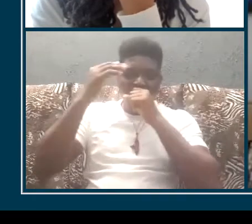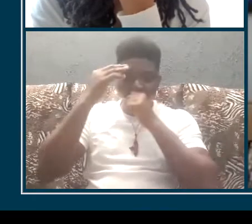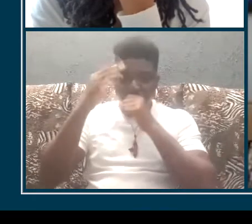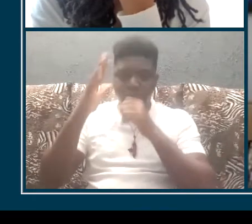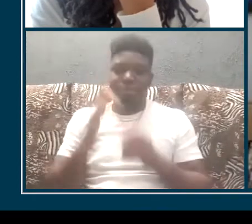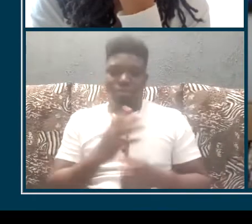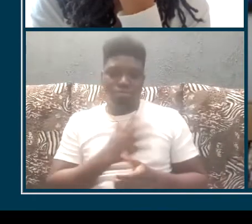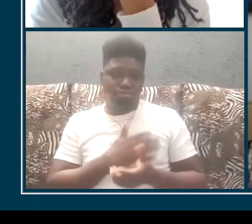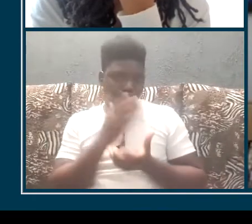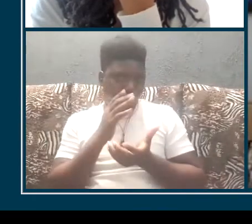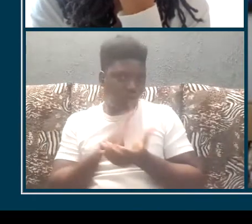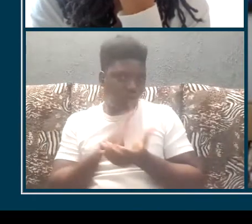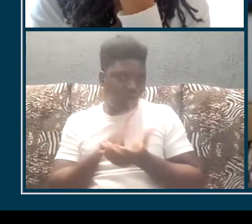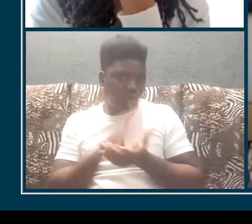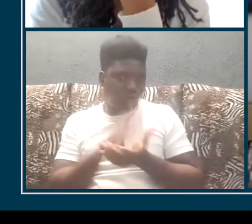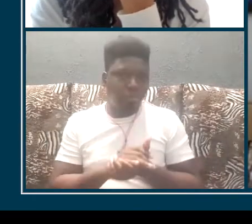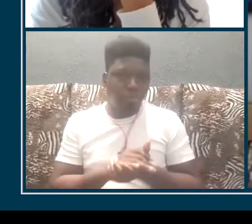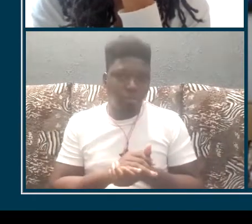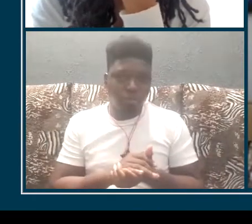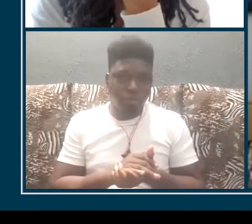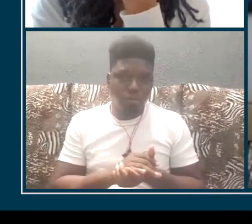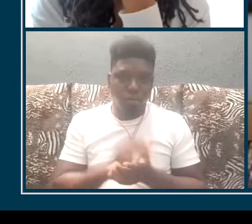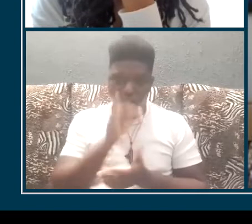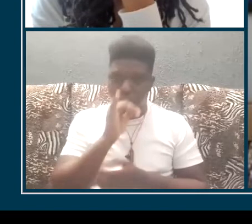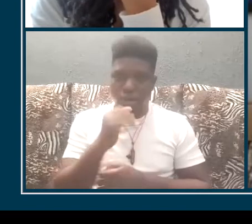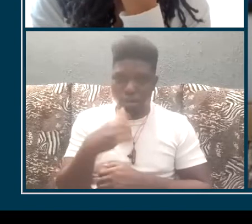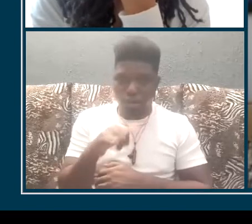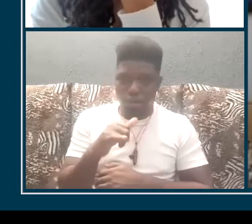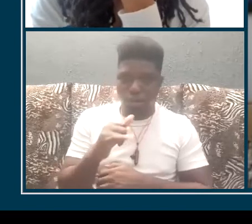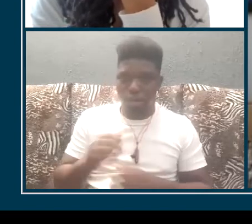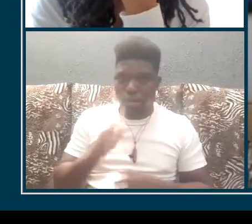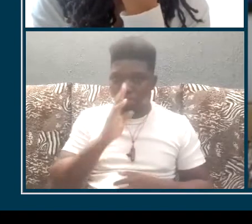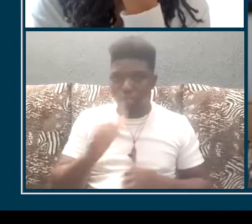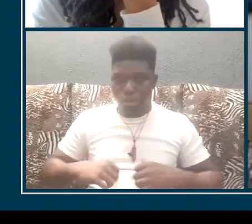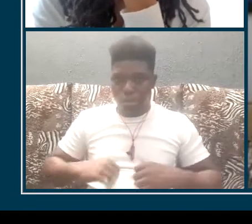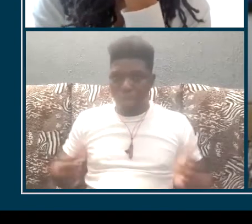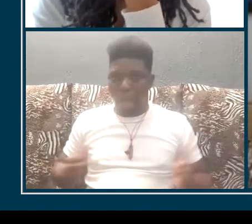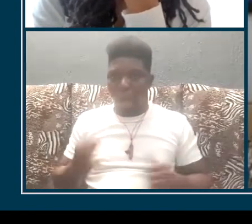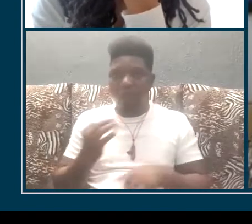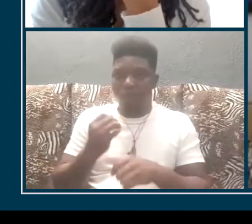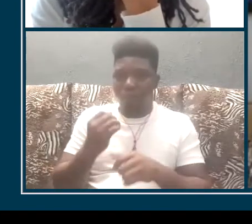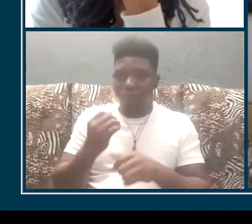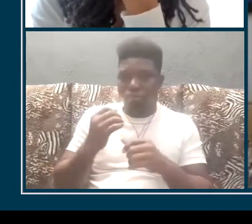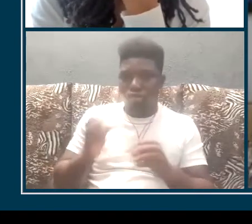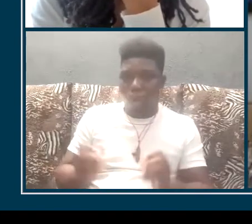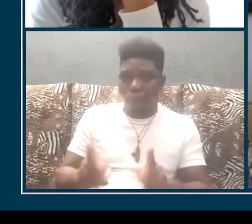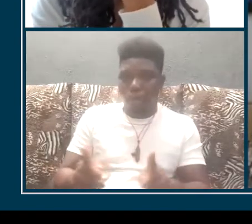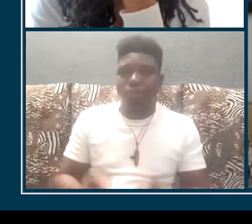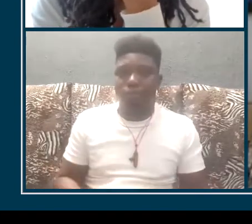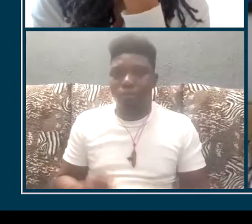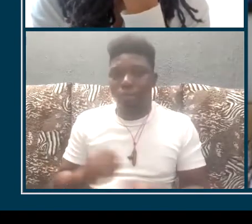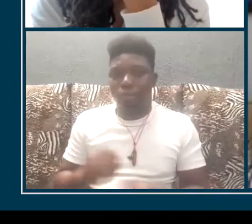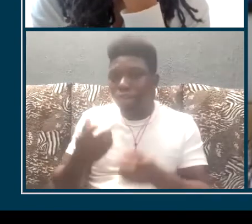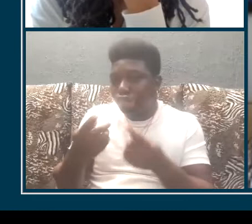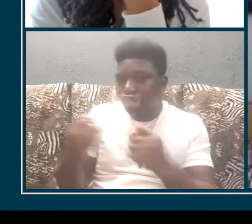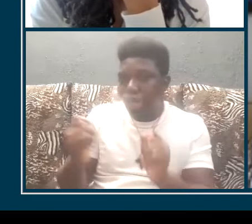filled with this sense of being denied a lot of opportunities. Of course, I didn't choose to try to be an NBA basketball player because I